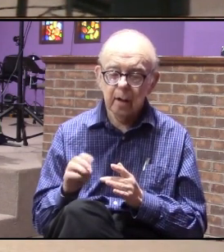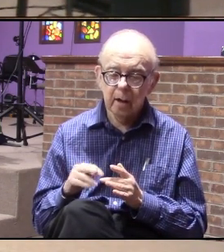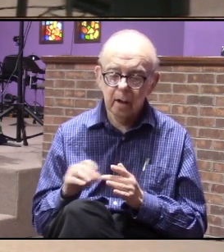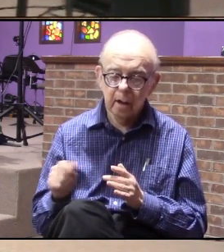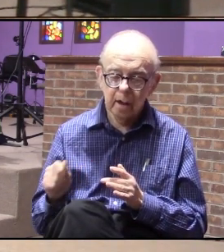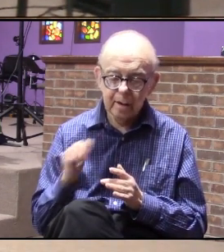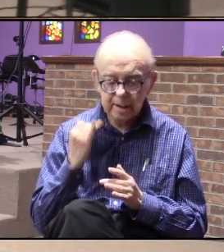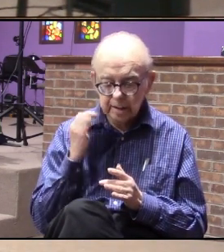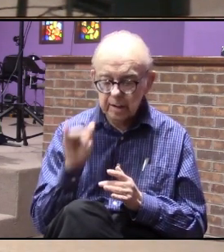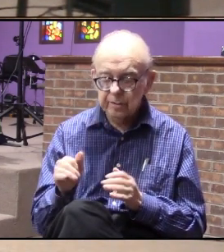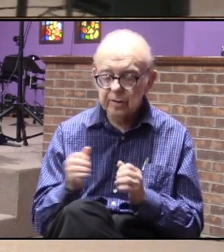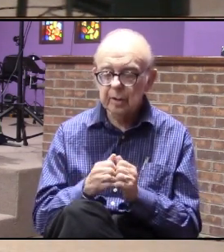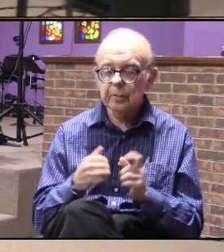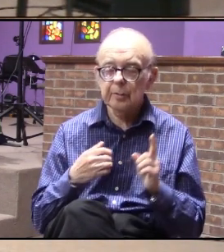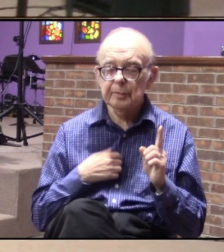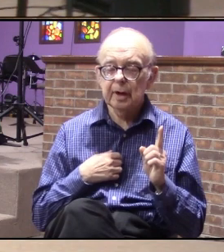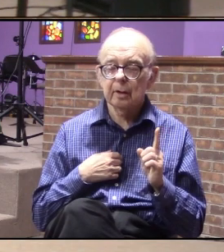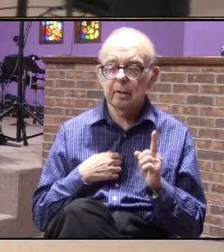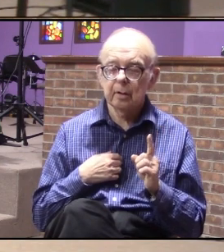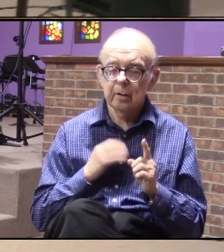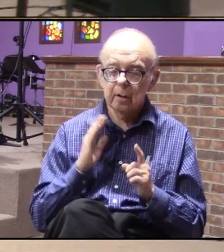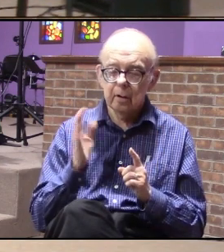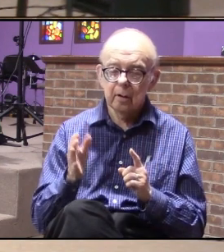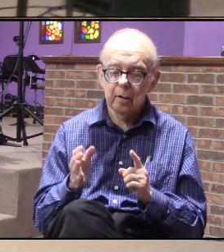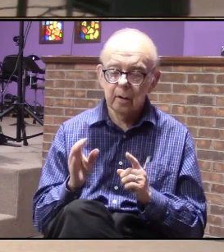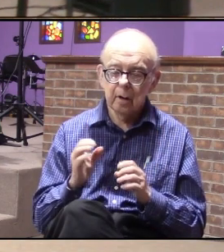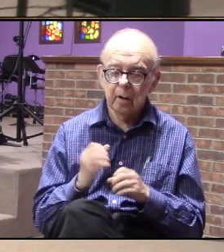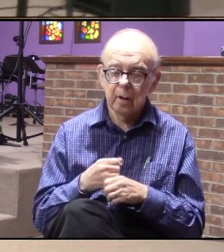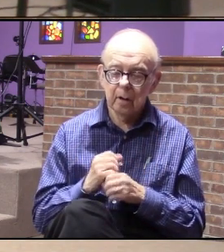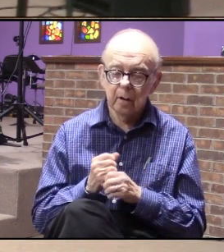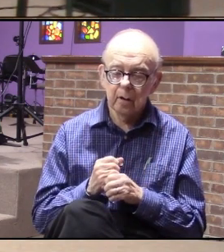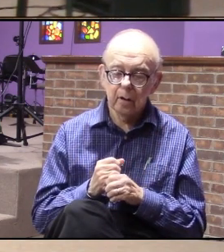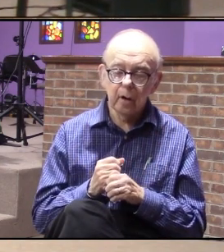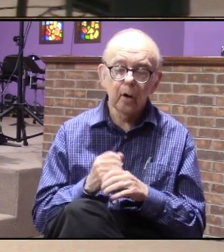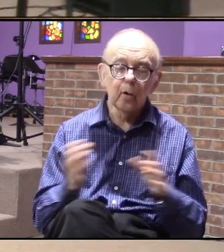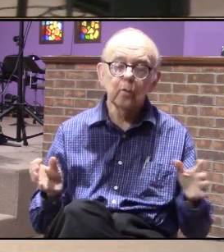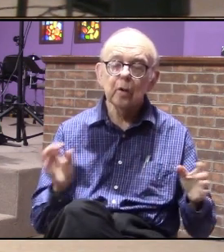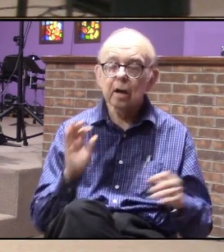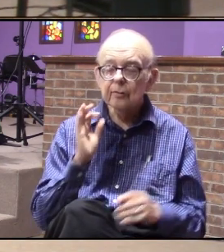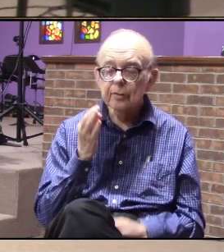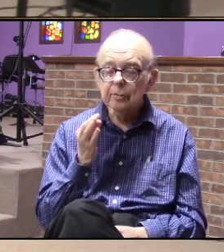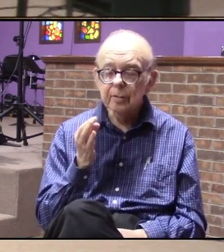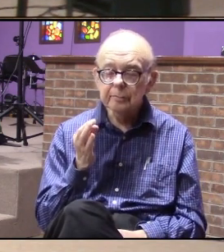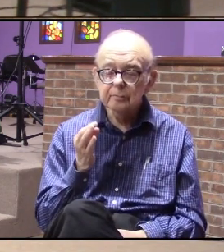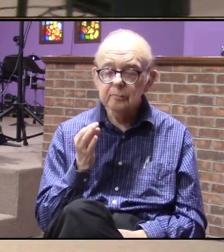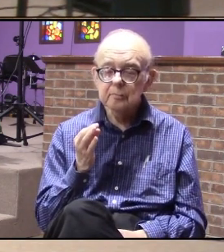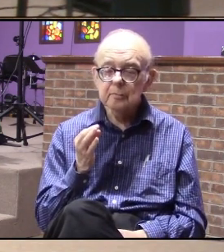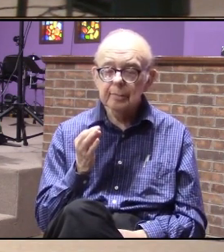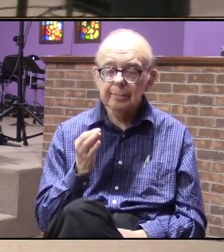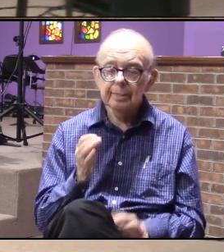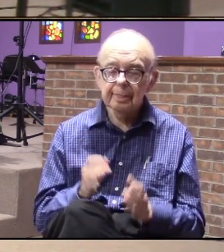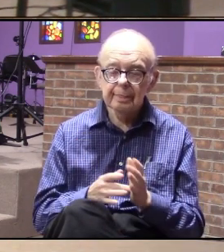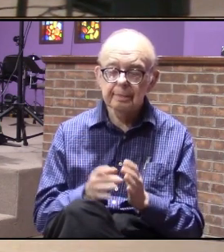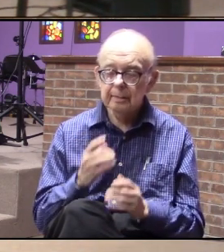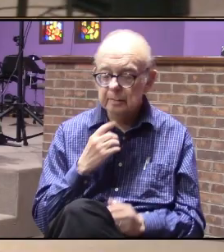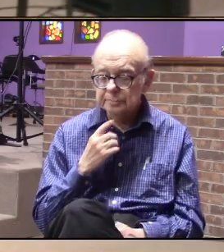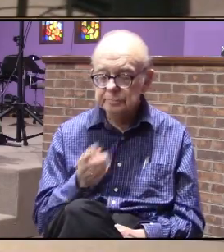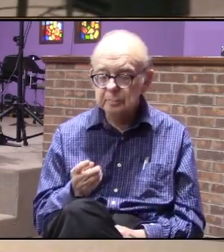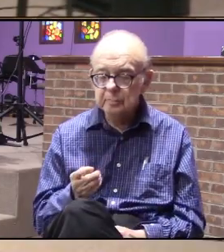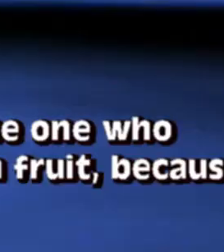if you will stay with me, you are going to produce much fruit. He goes on and he